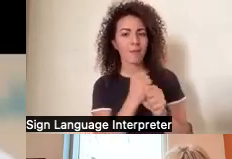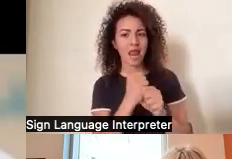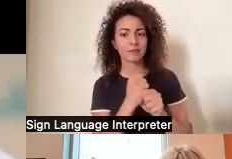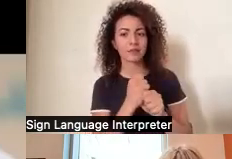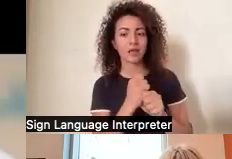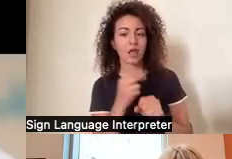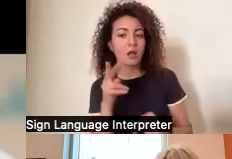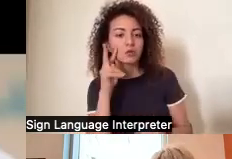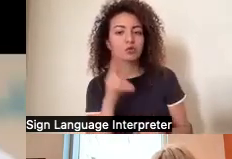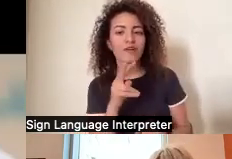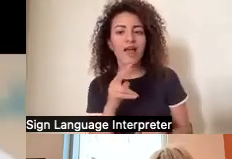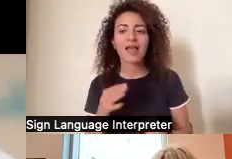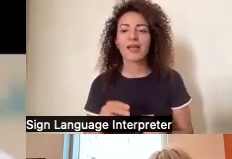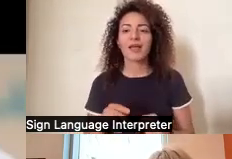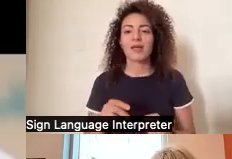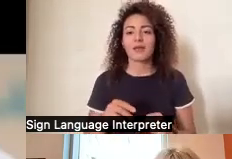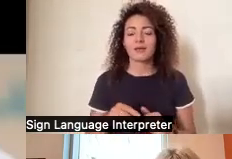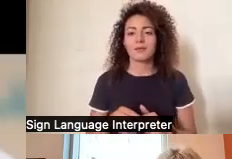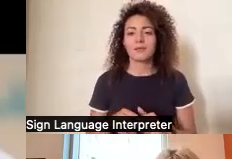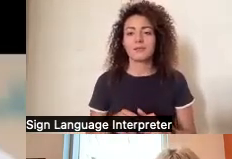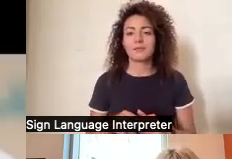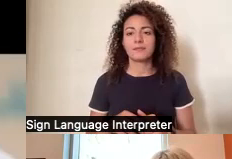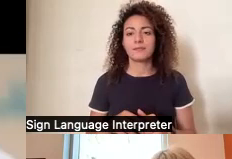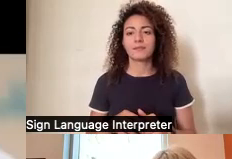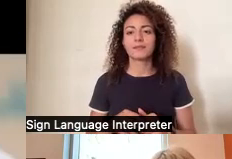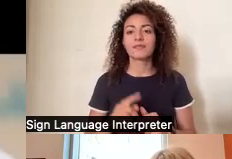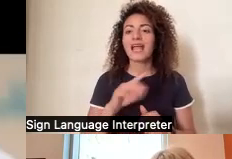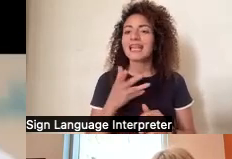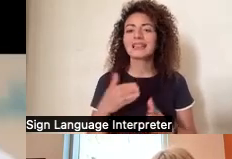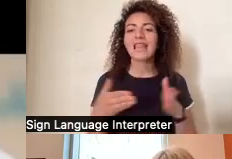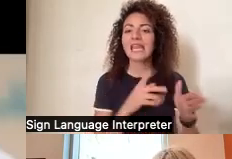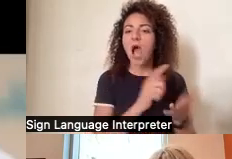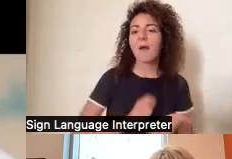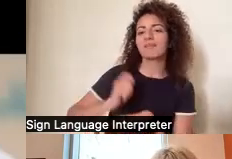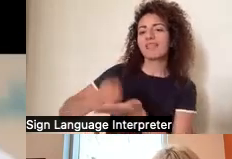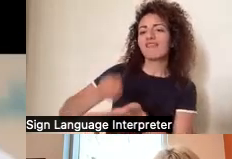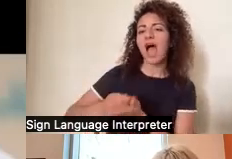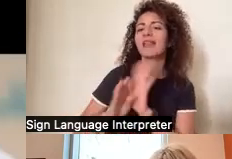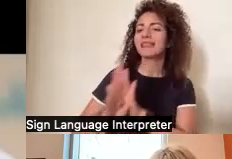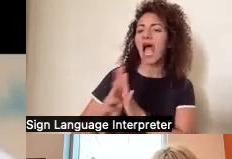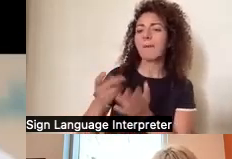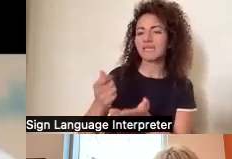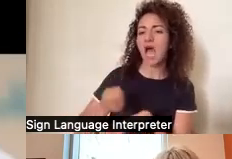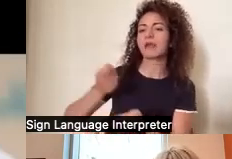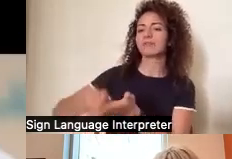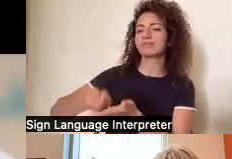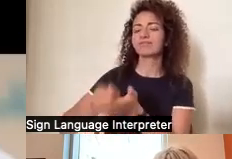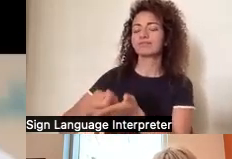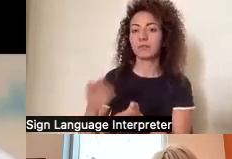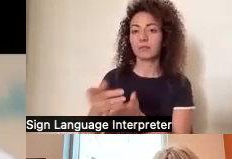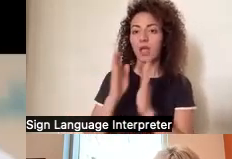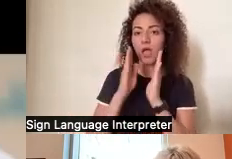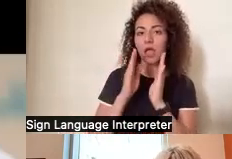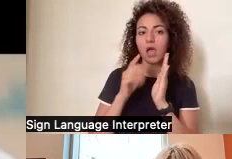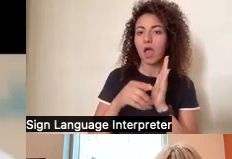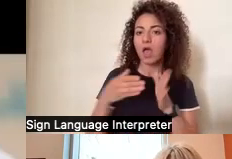system, in other words, the formal system that provides cash transfers, the formal system that provides, that is targeting, is